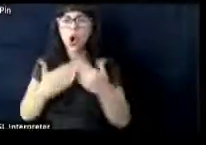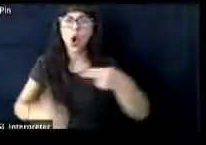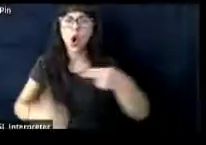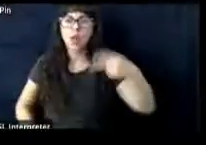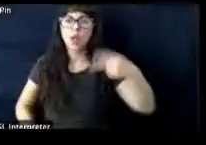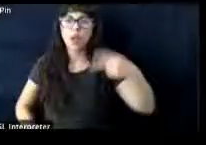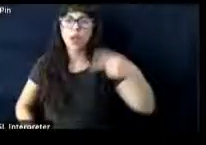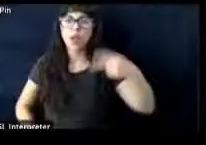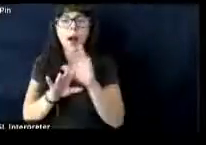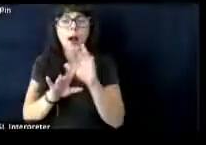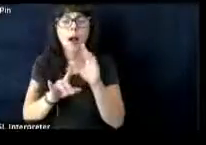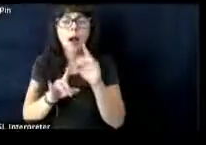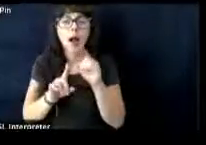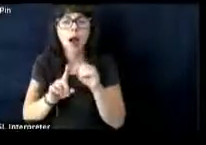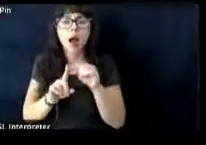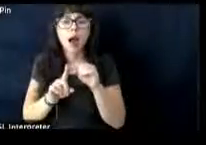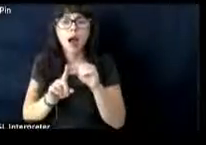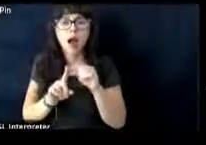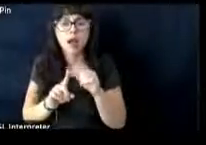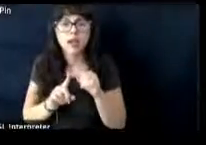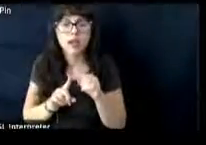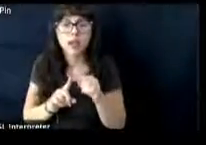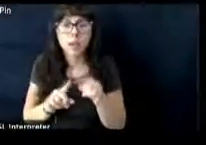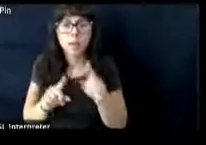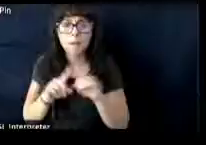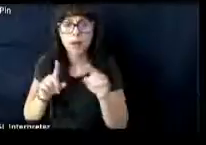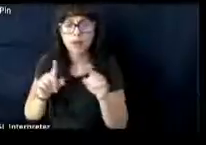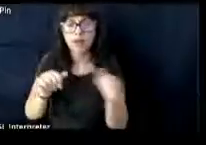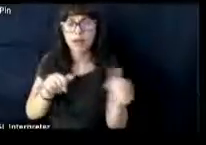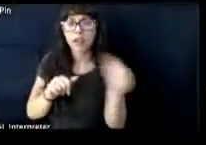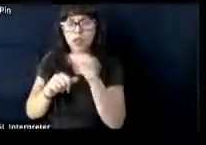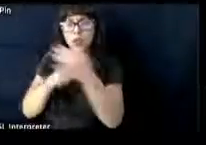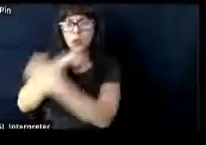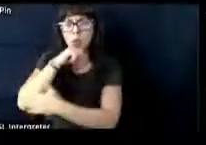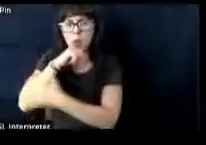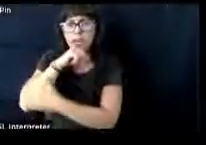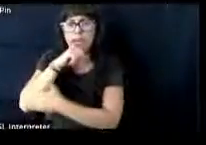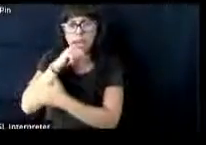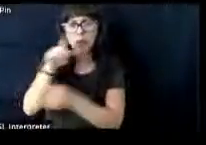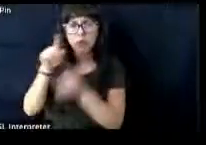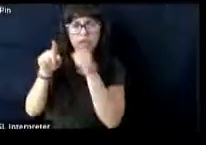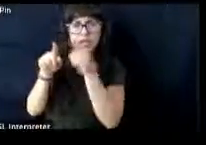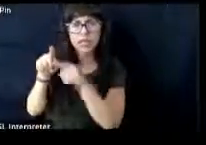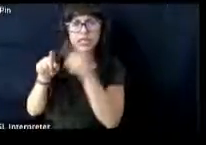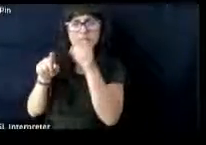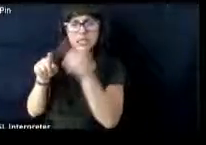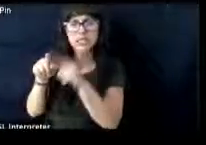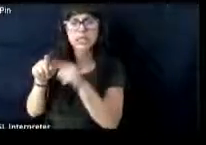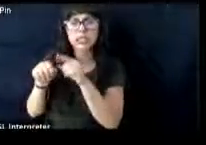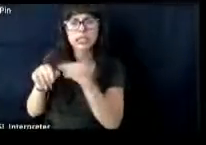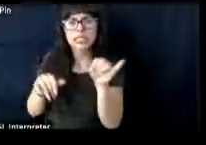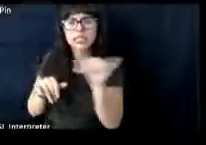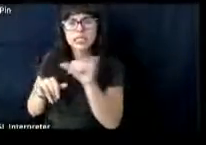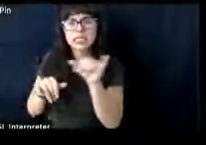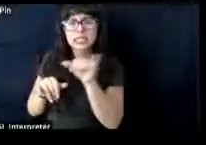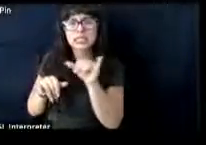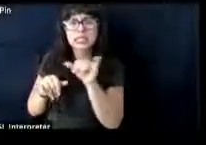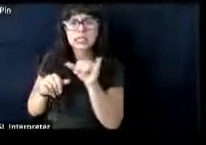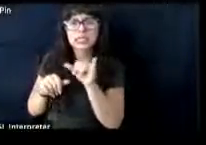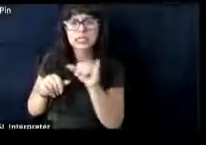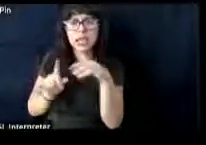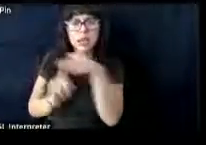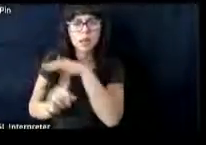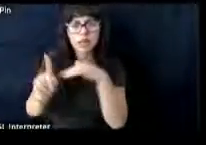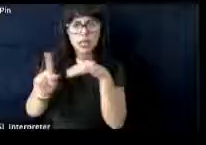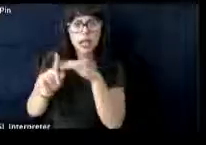San Bernardino County, but that is just a continuation of our desert. Very similar climates. It's the same climate, but